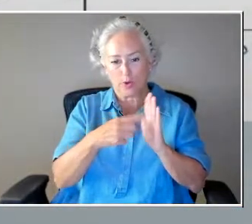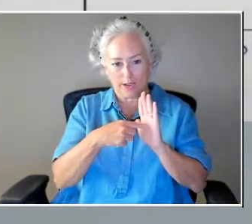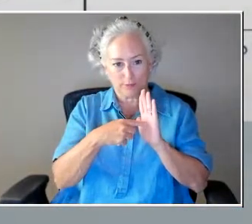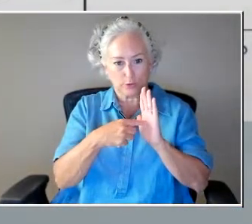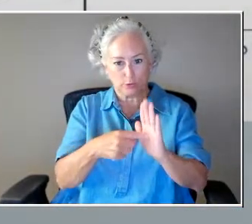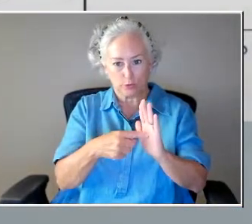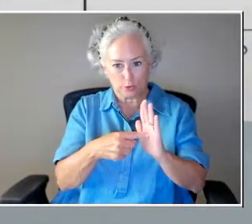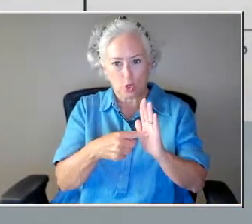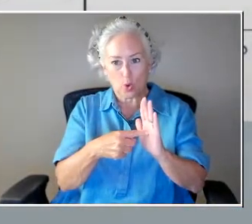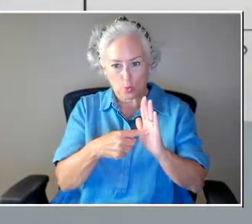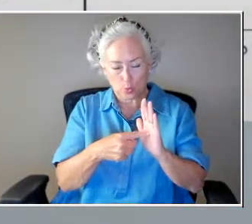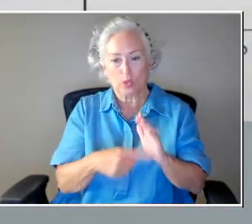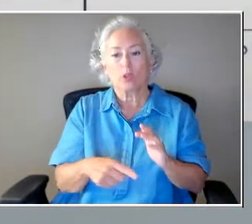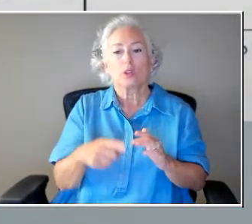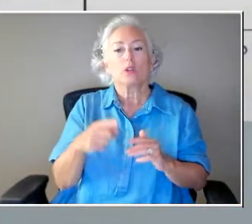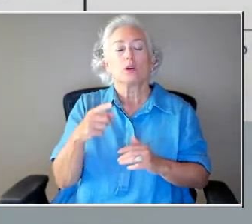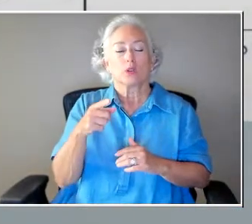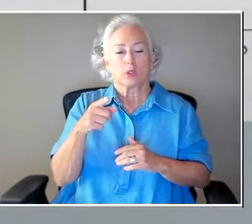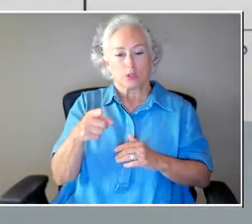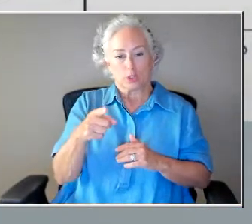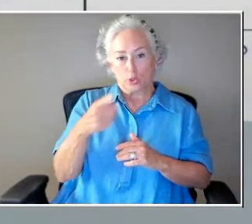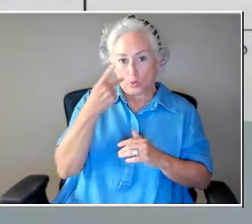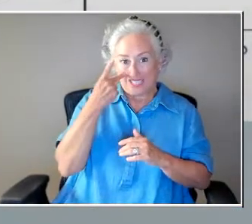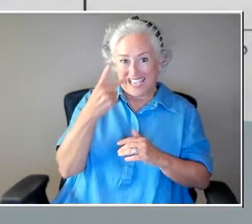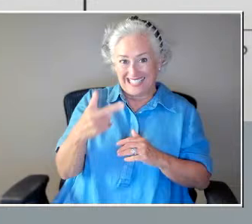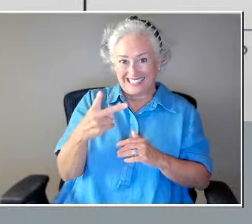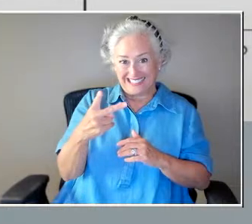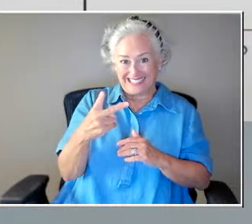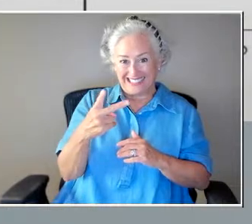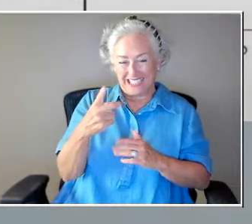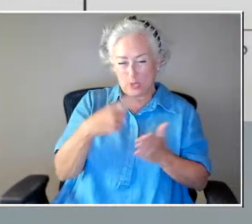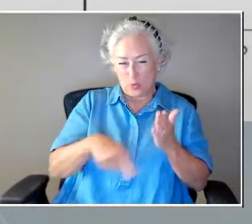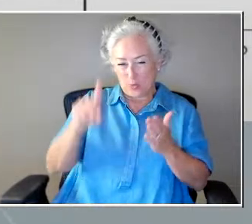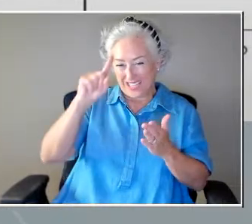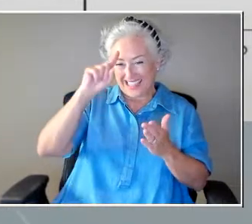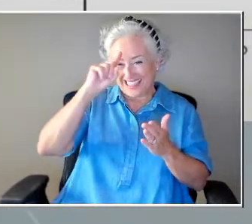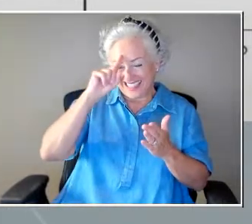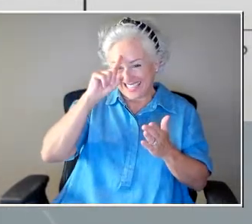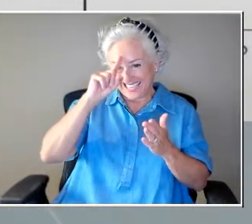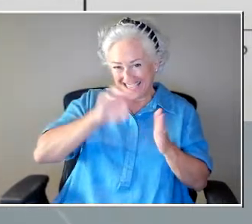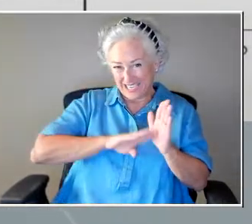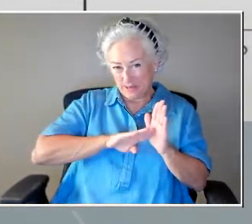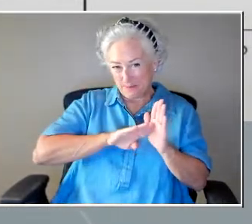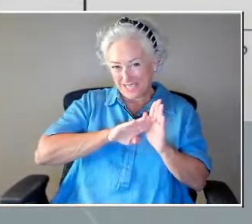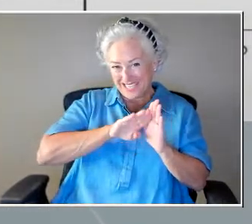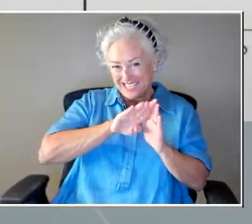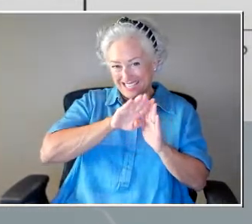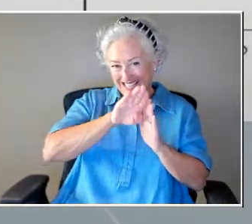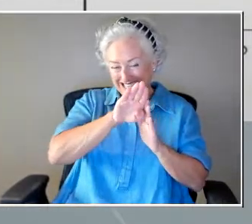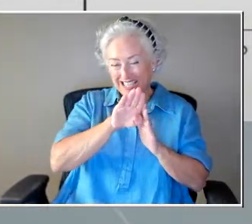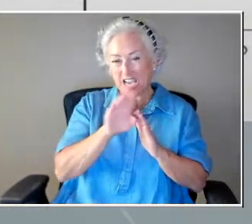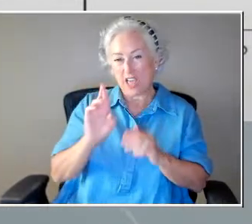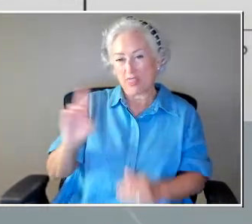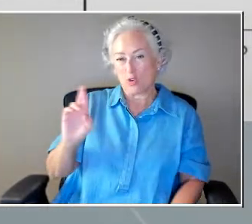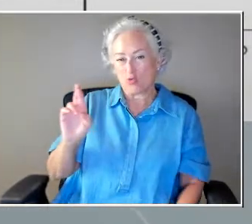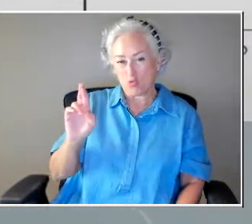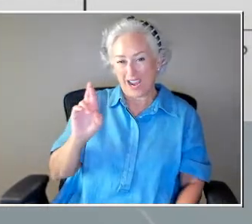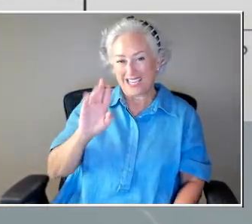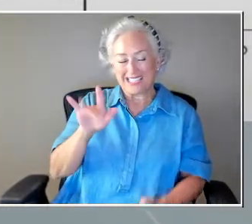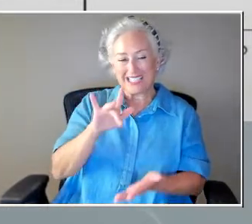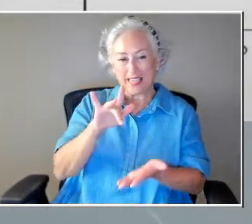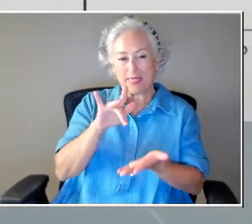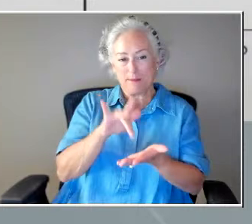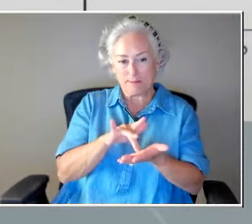seeing that there is, or there has been, what we believe is a peak, and you can see there on the far right. In the middle is the national